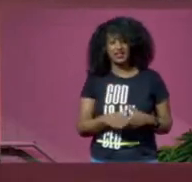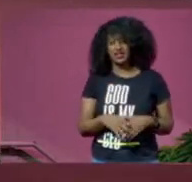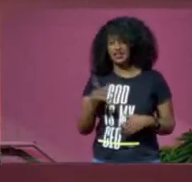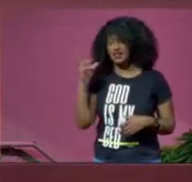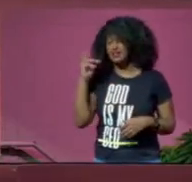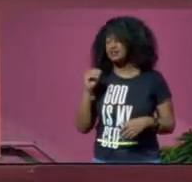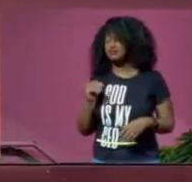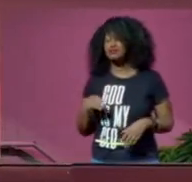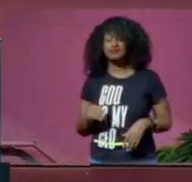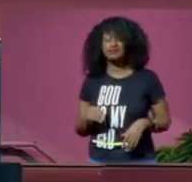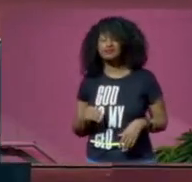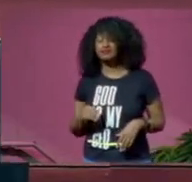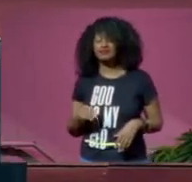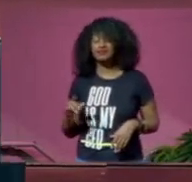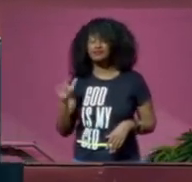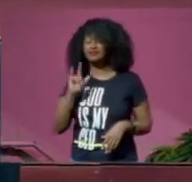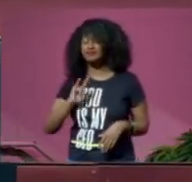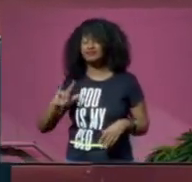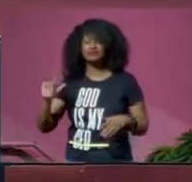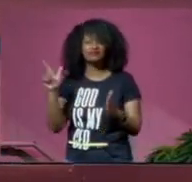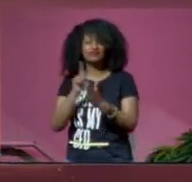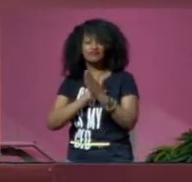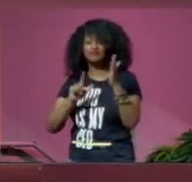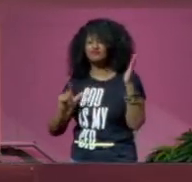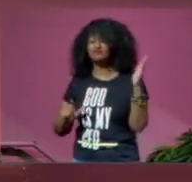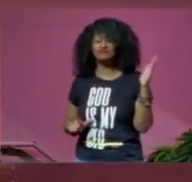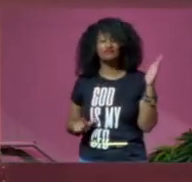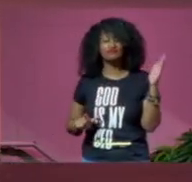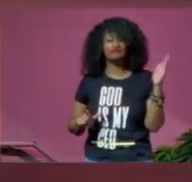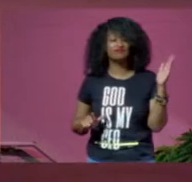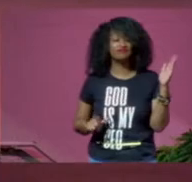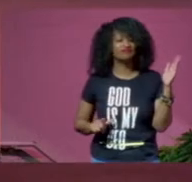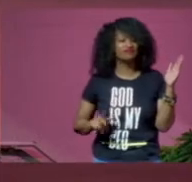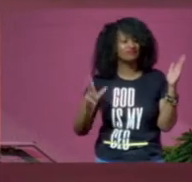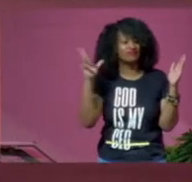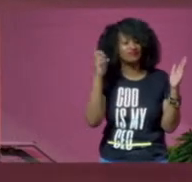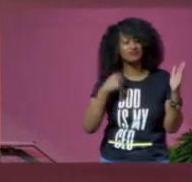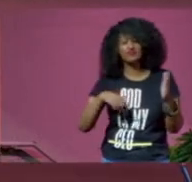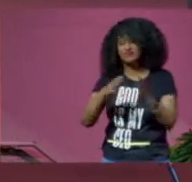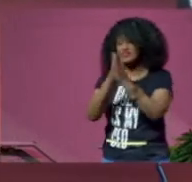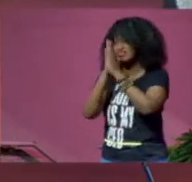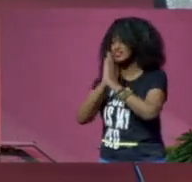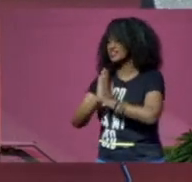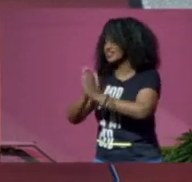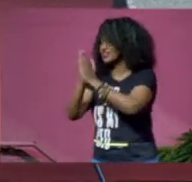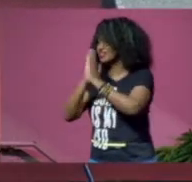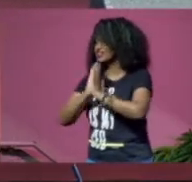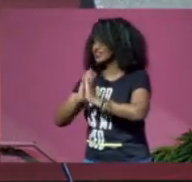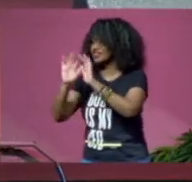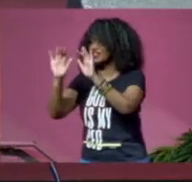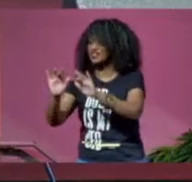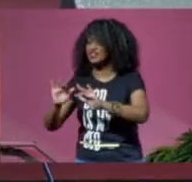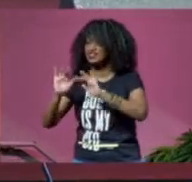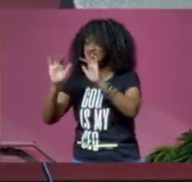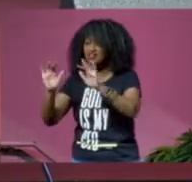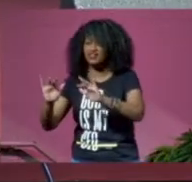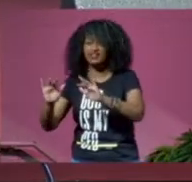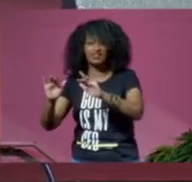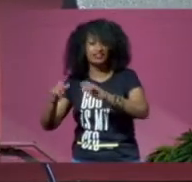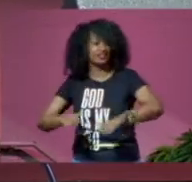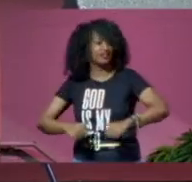that I love the Lord, he heard my cry, and pitied every groan. Long as I live and trouble rise, I'll